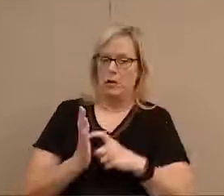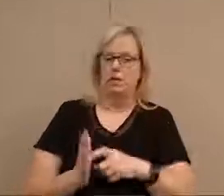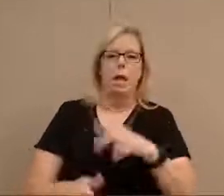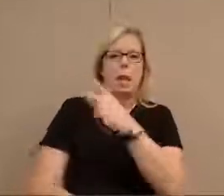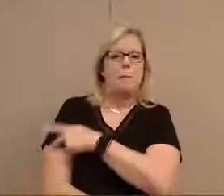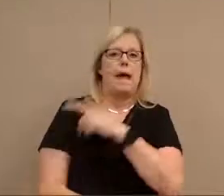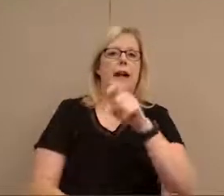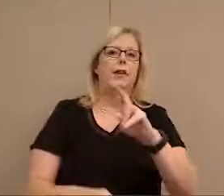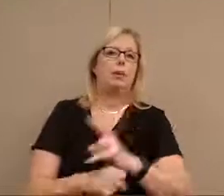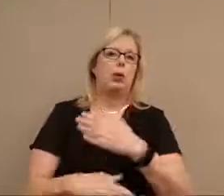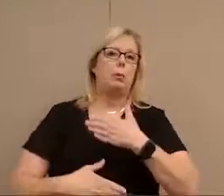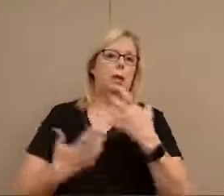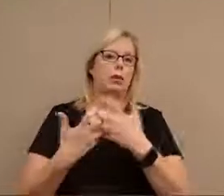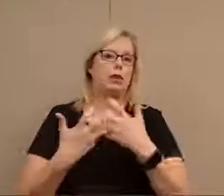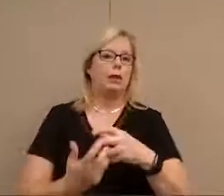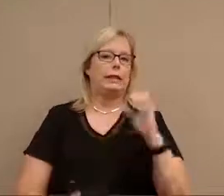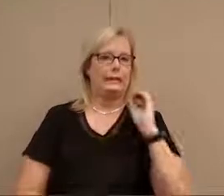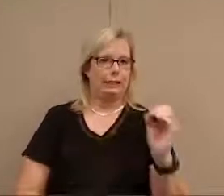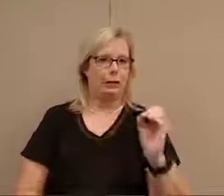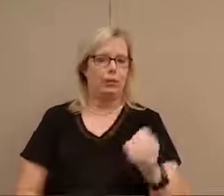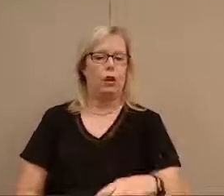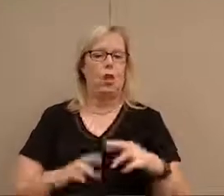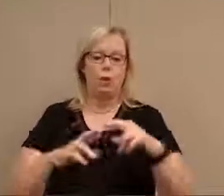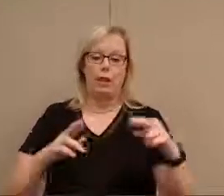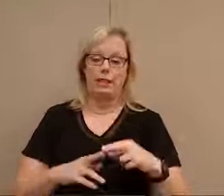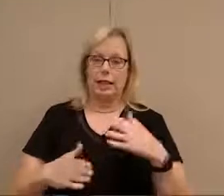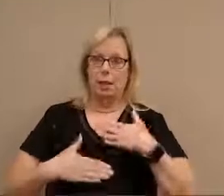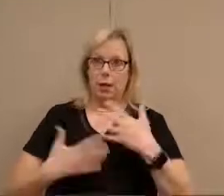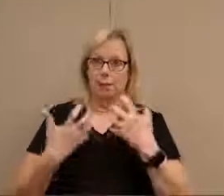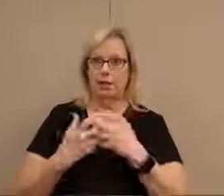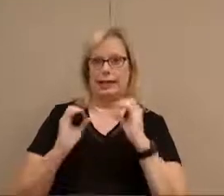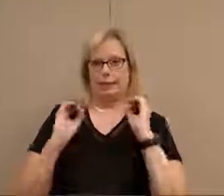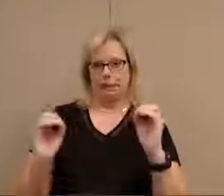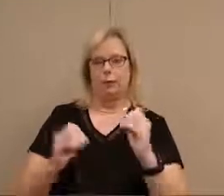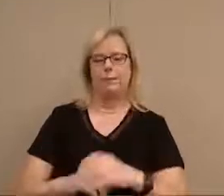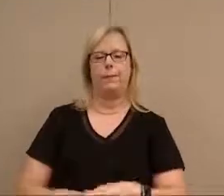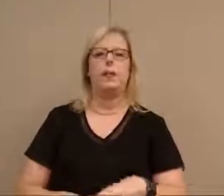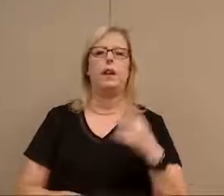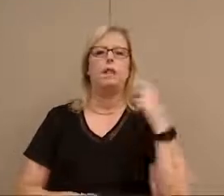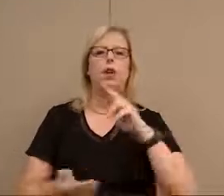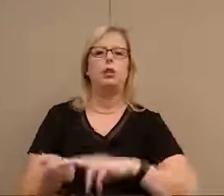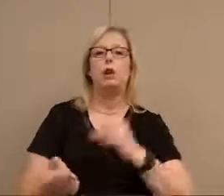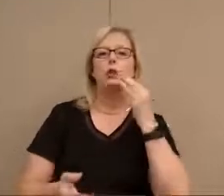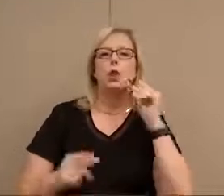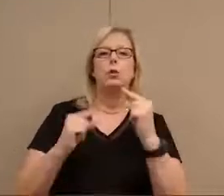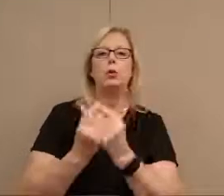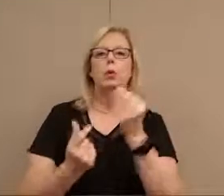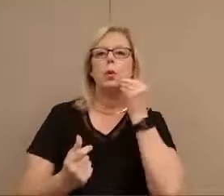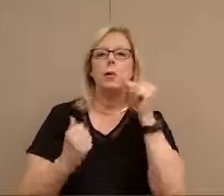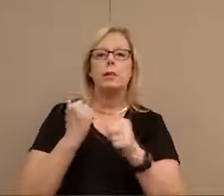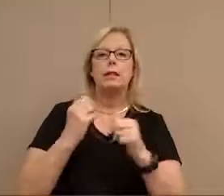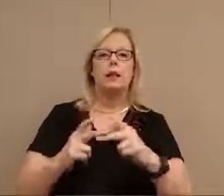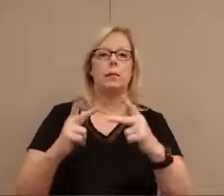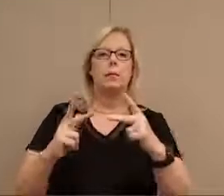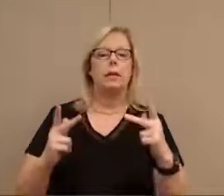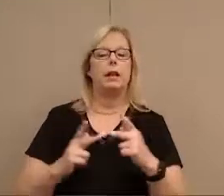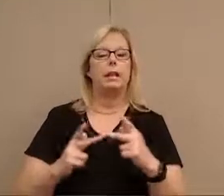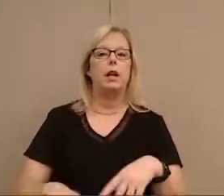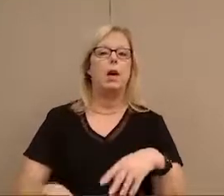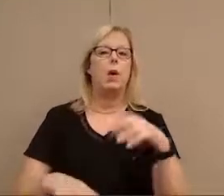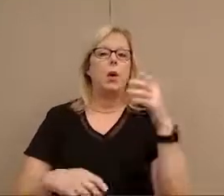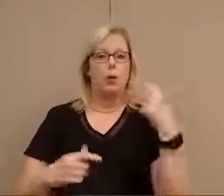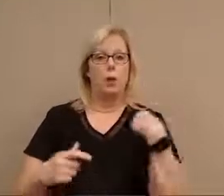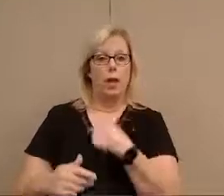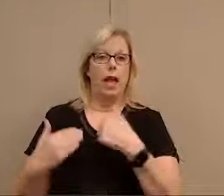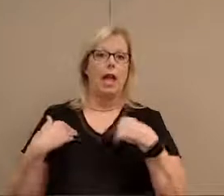on ventilators is 0, and regionally, we're at 0. For congregate status, for those in outbreak, we have Cambridge of O'Fallon with 1 new case and